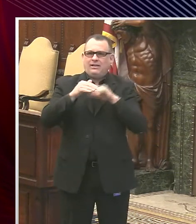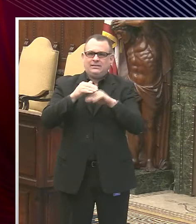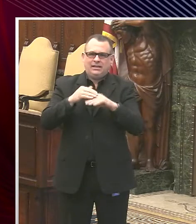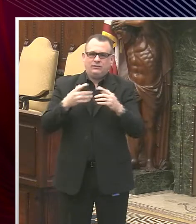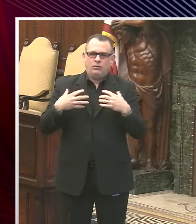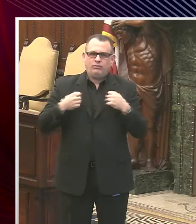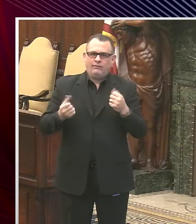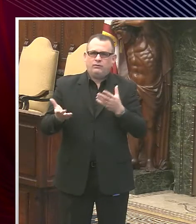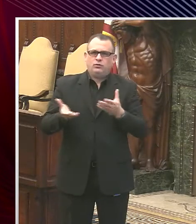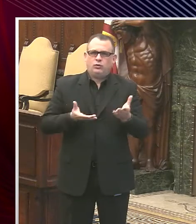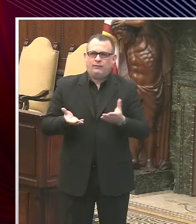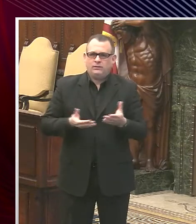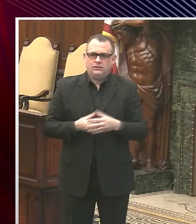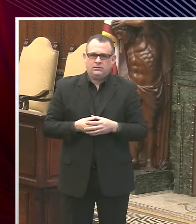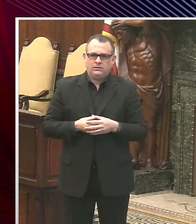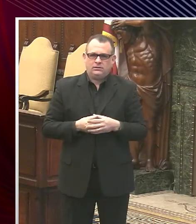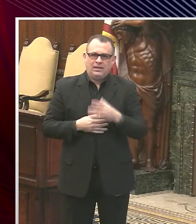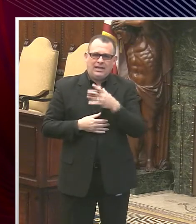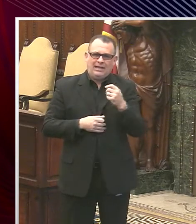health services and care.